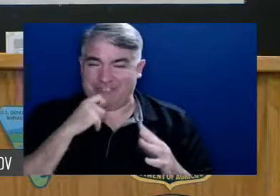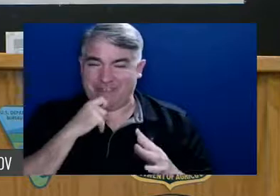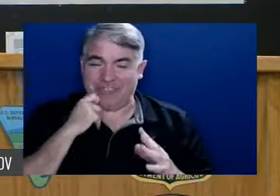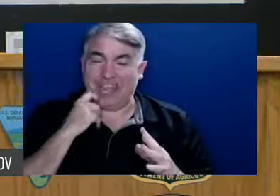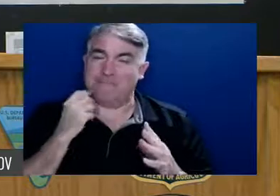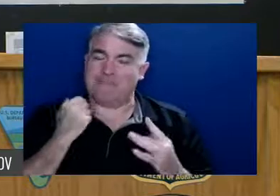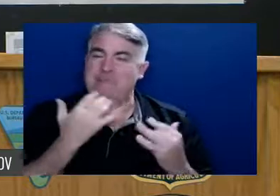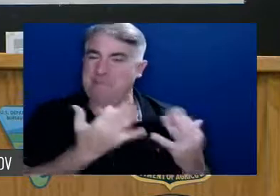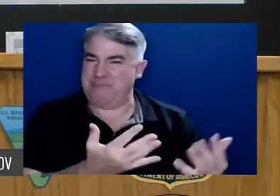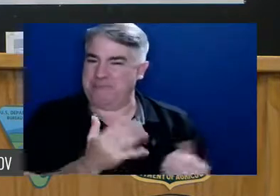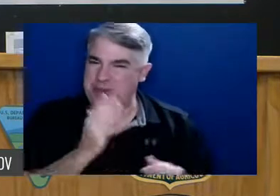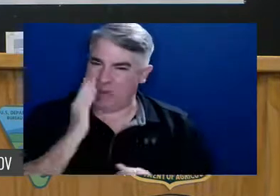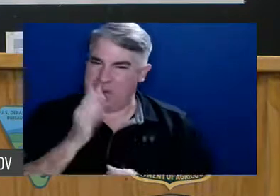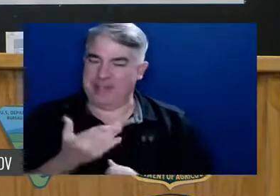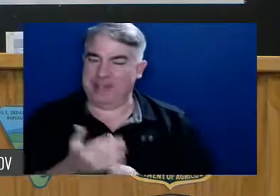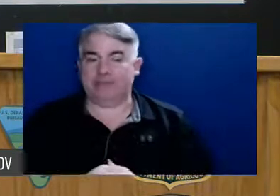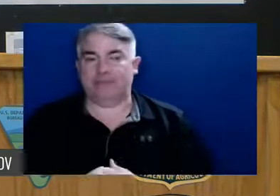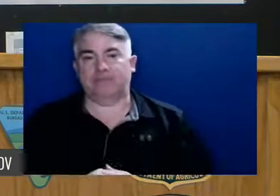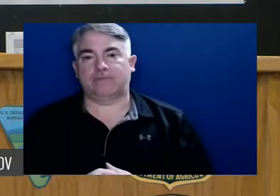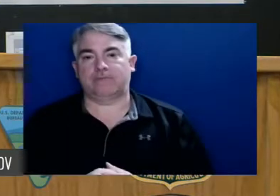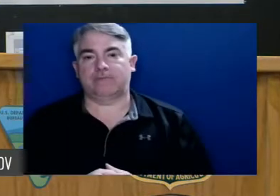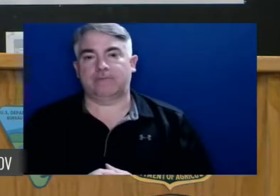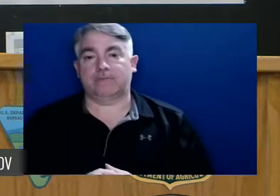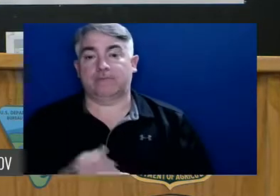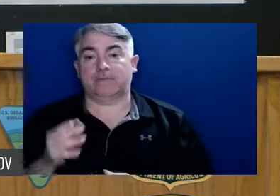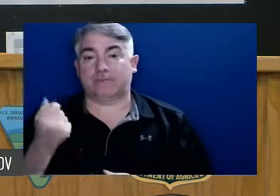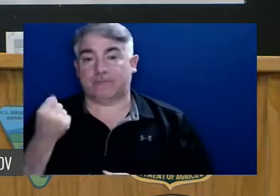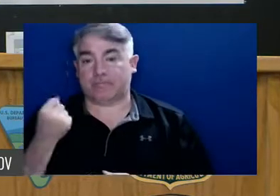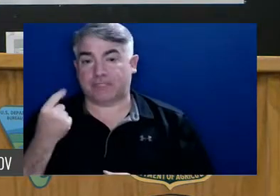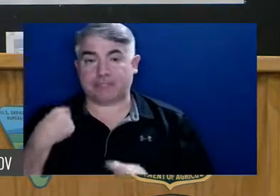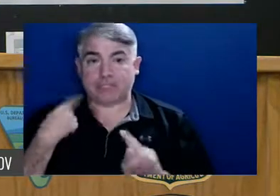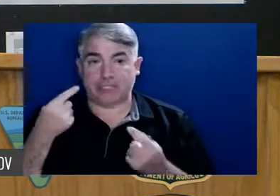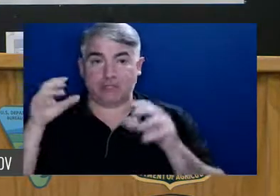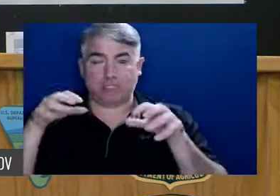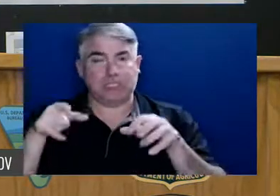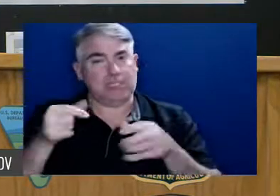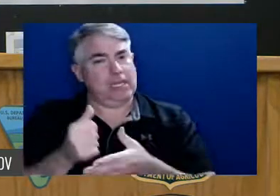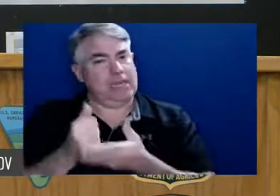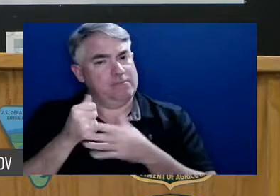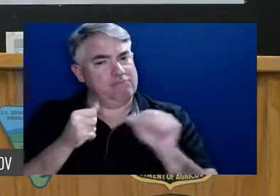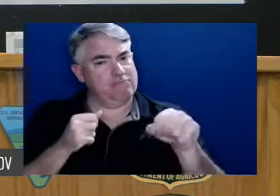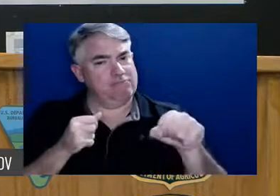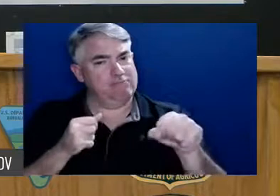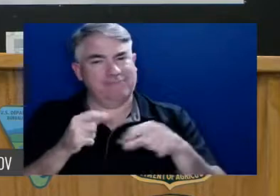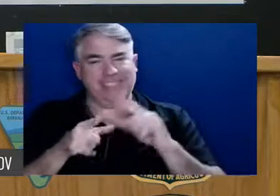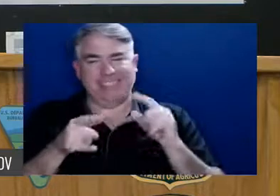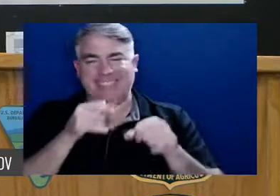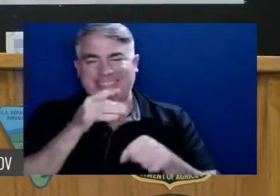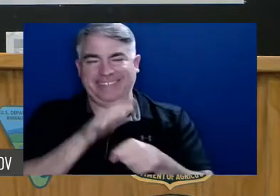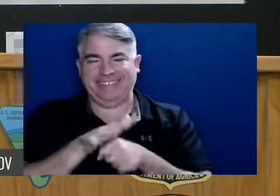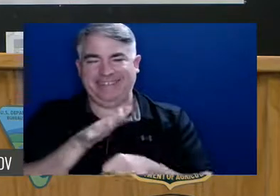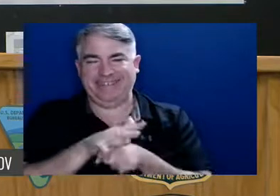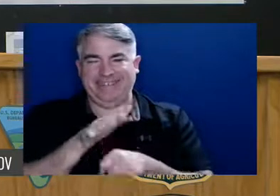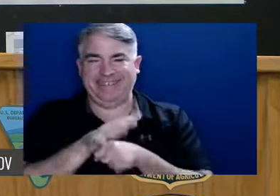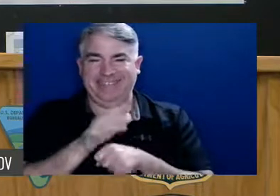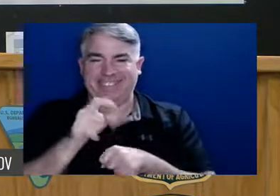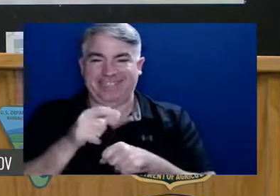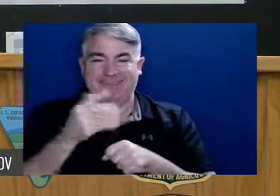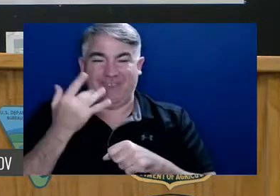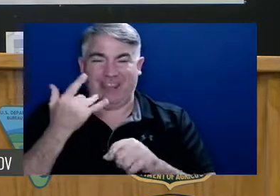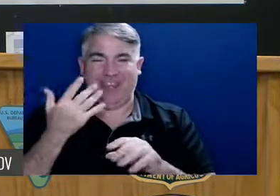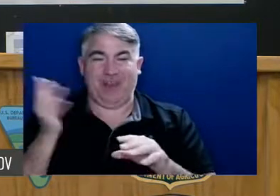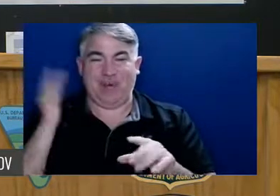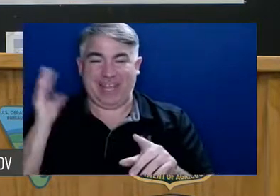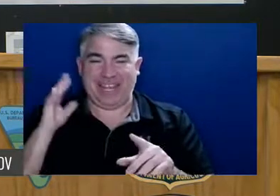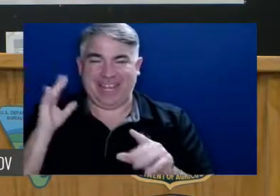bit of precipitation is helping calm the fire down, it's got a long way to go before the fuels totally recover. So that